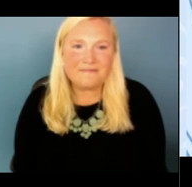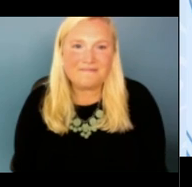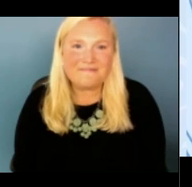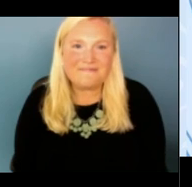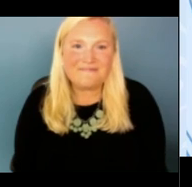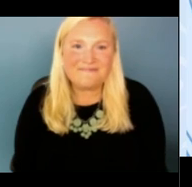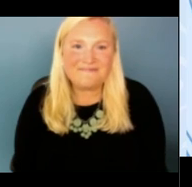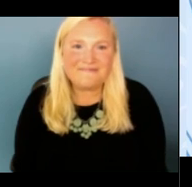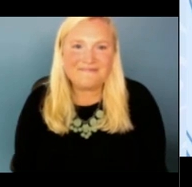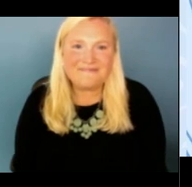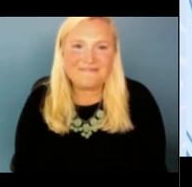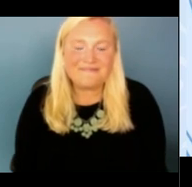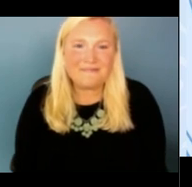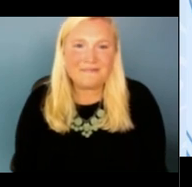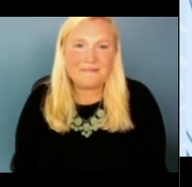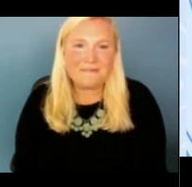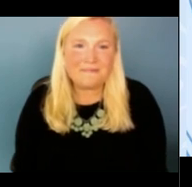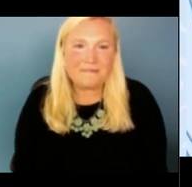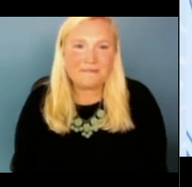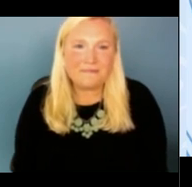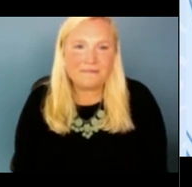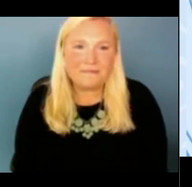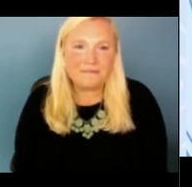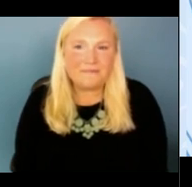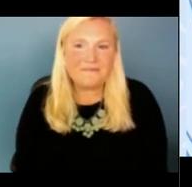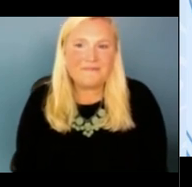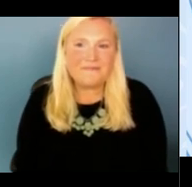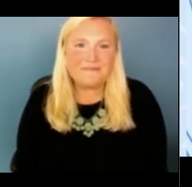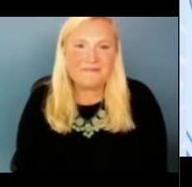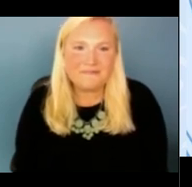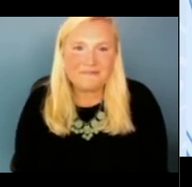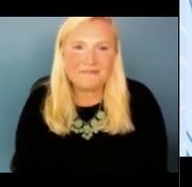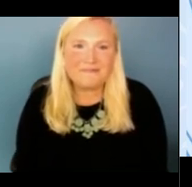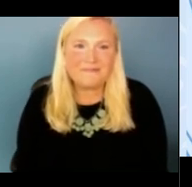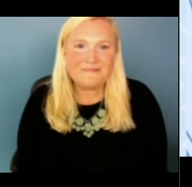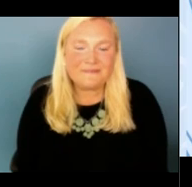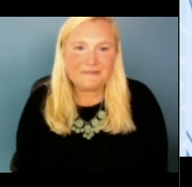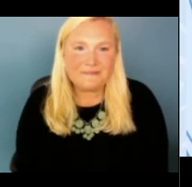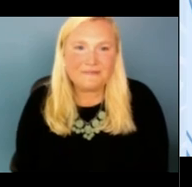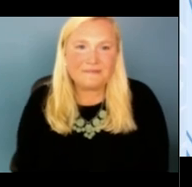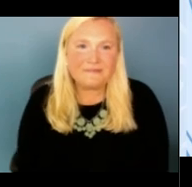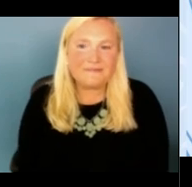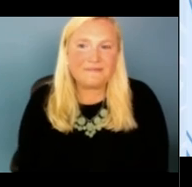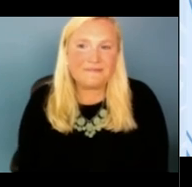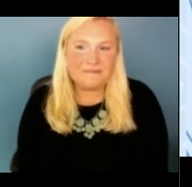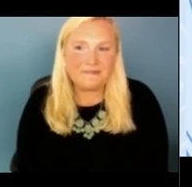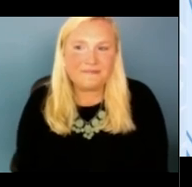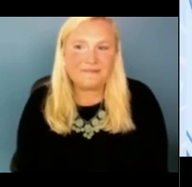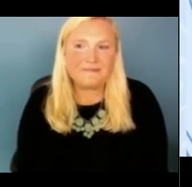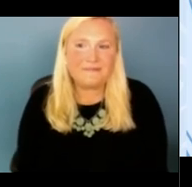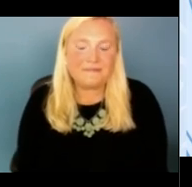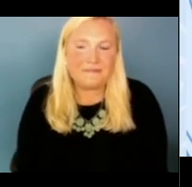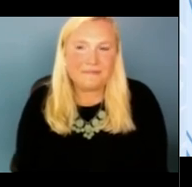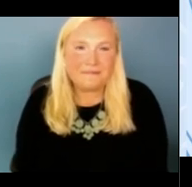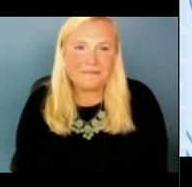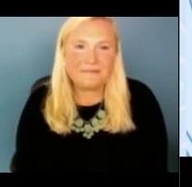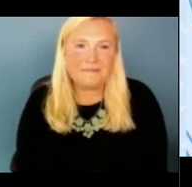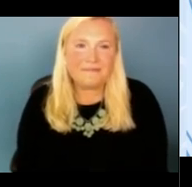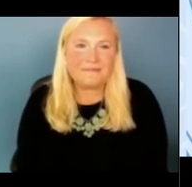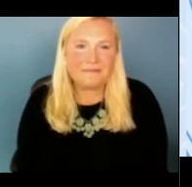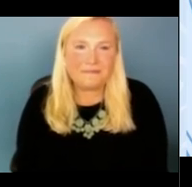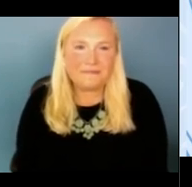panelists with us this afternoon, and this will be a very informative event. Just a couple administrative notes before we get